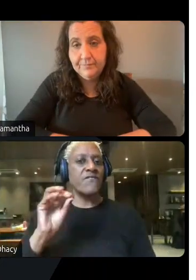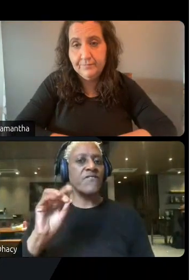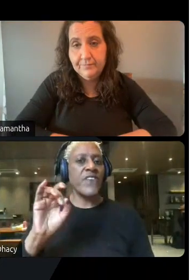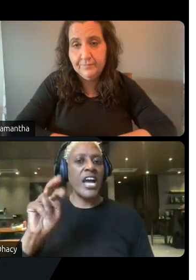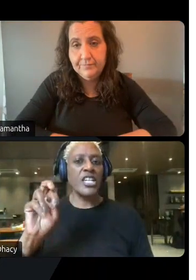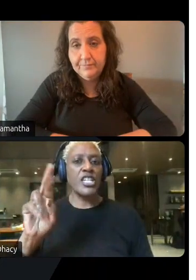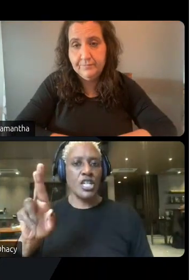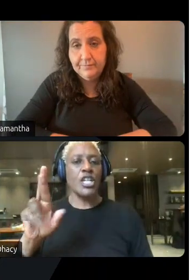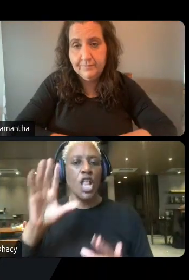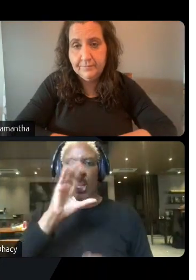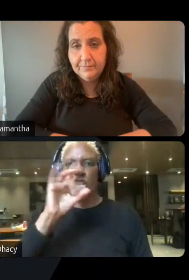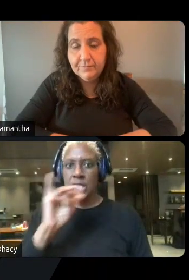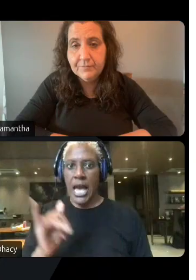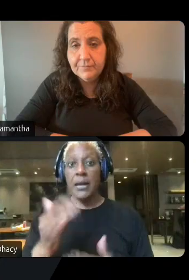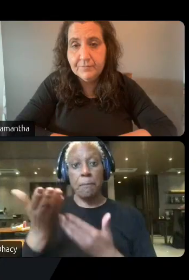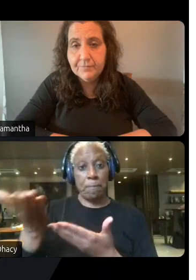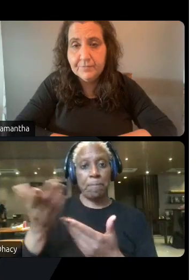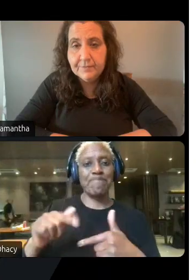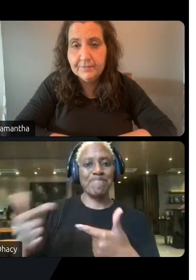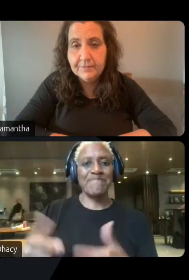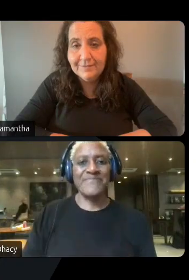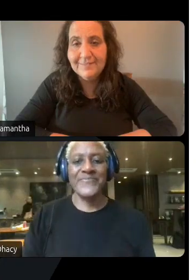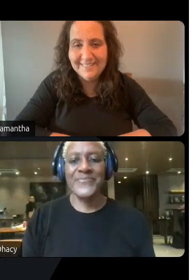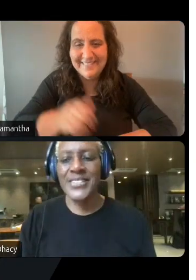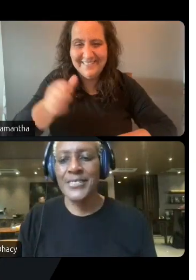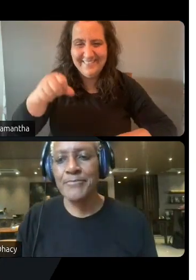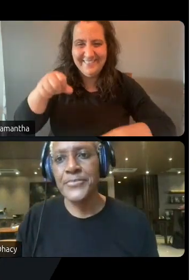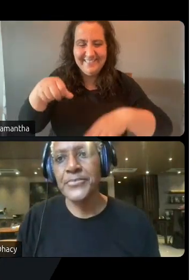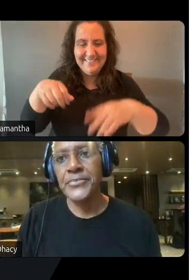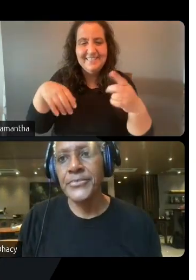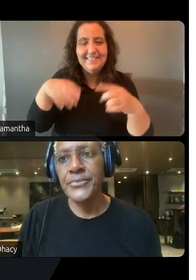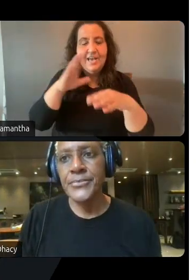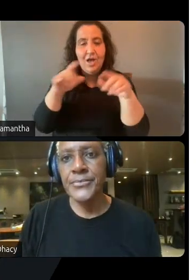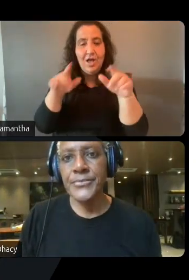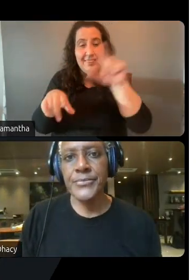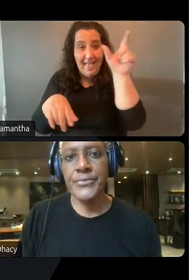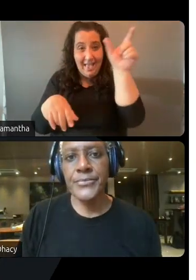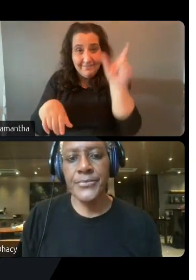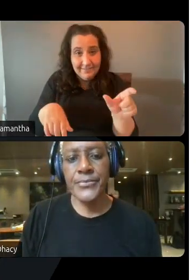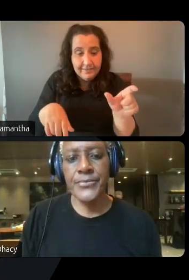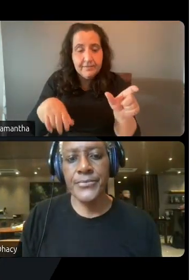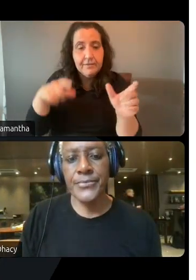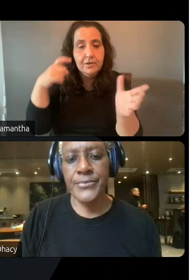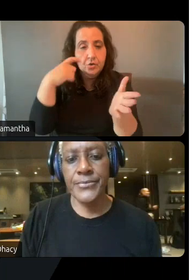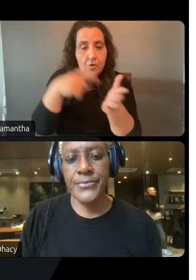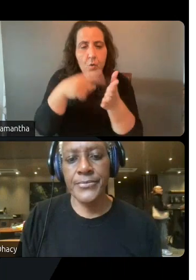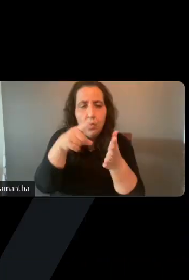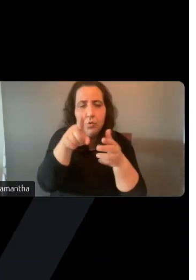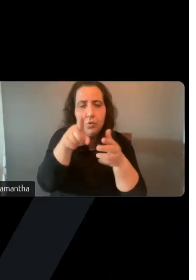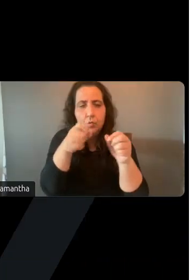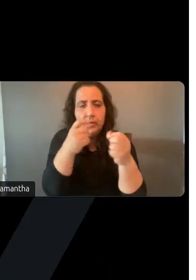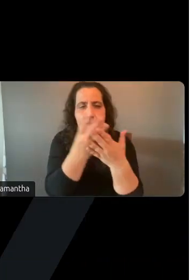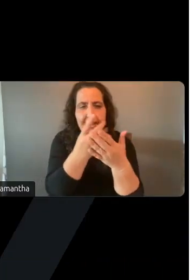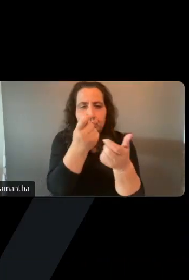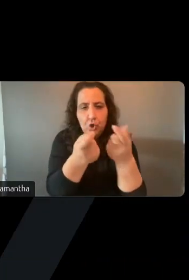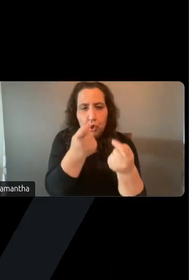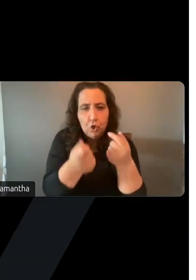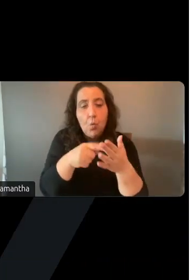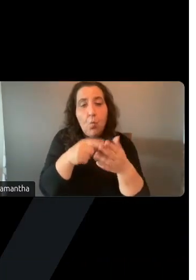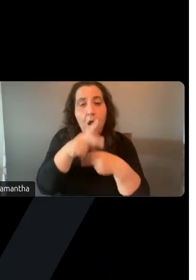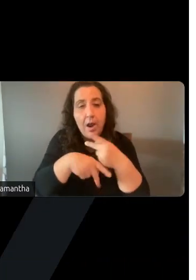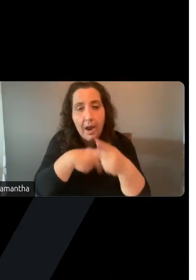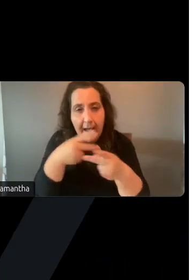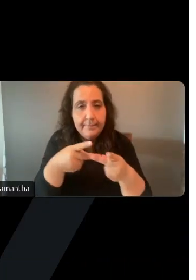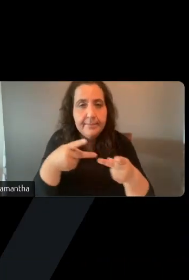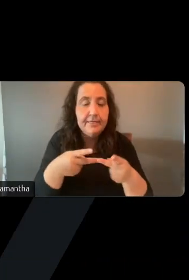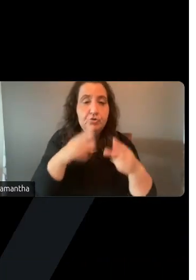After selecting search all positions on the left panel, you can filter for the position type, your